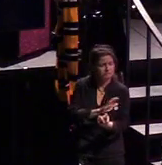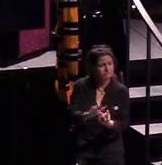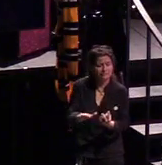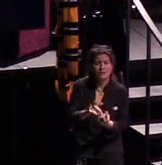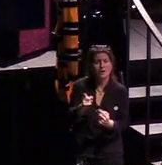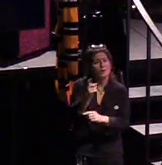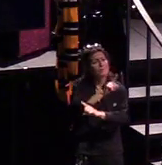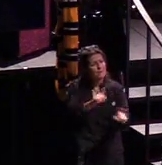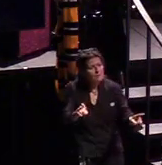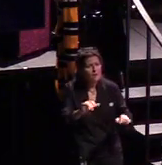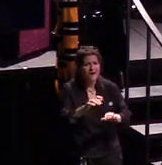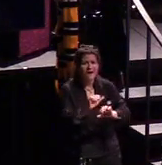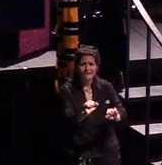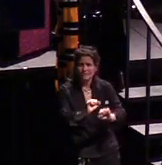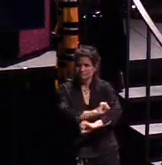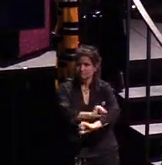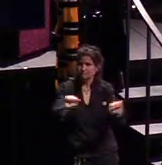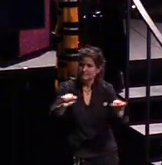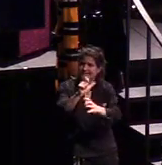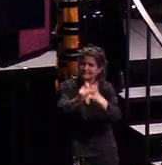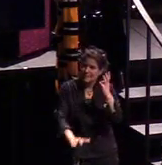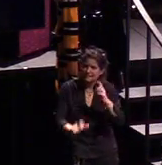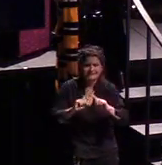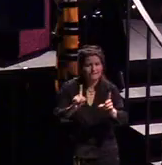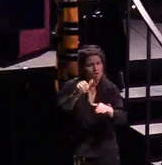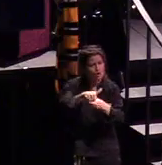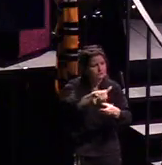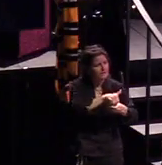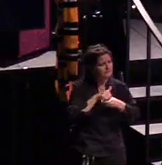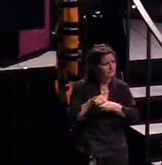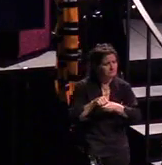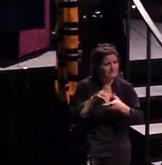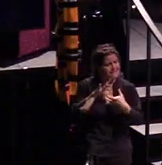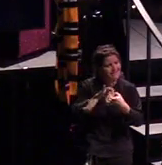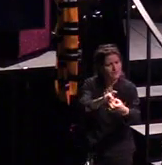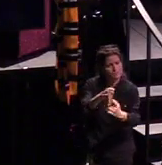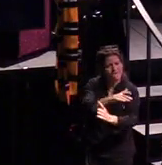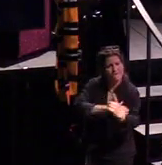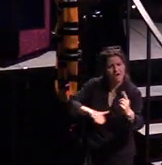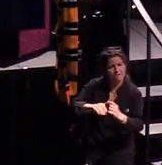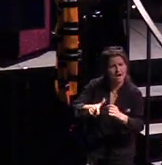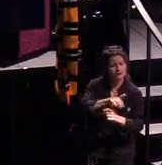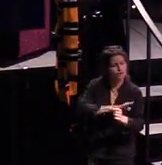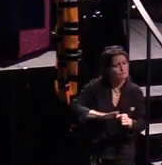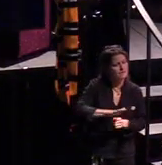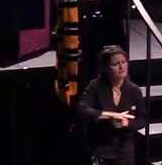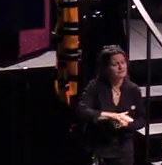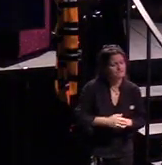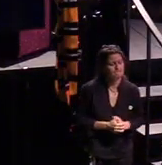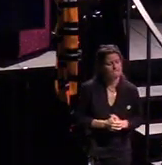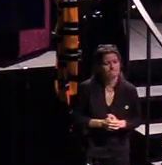disabled in different contexts encored according to their environment and circumstances biscuit